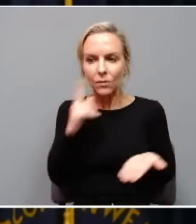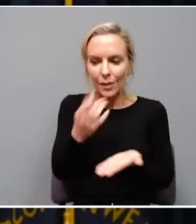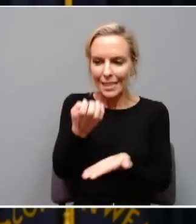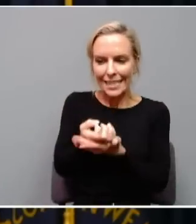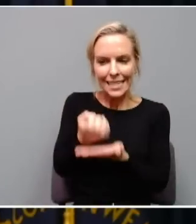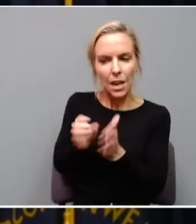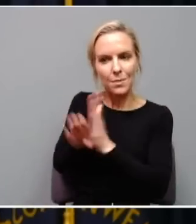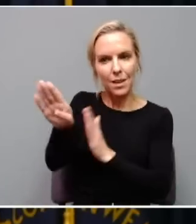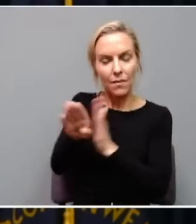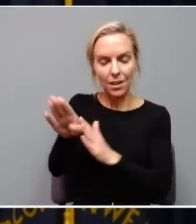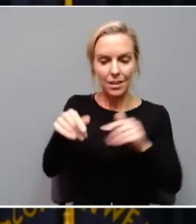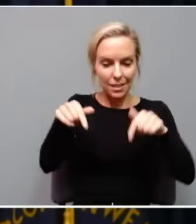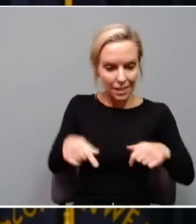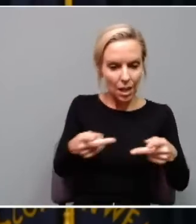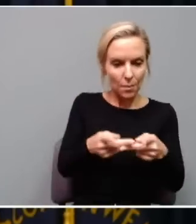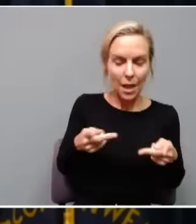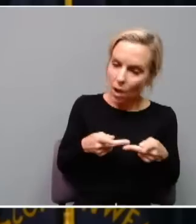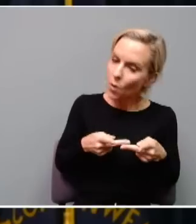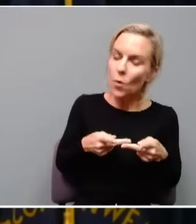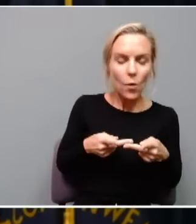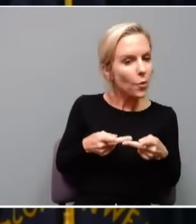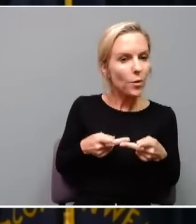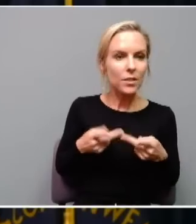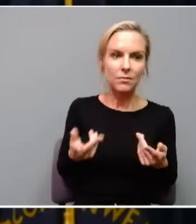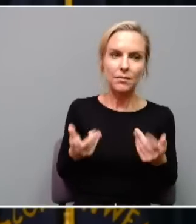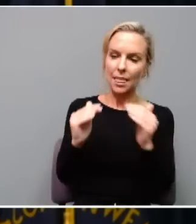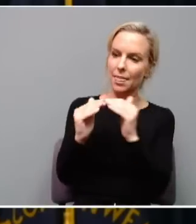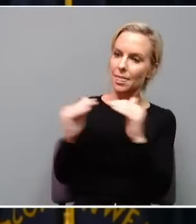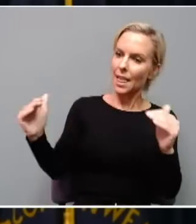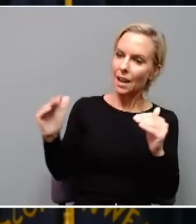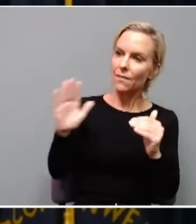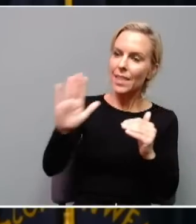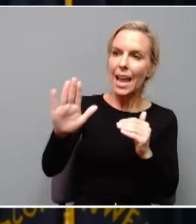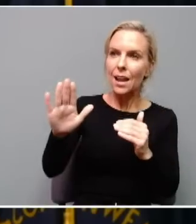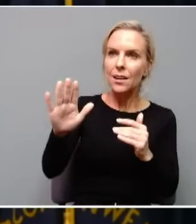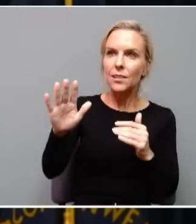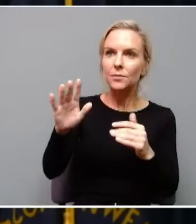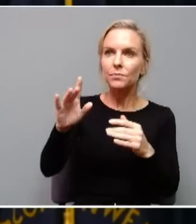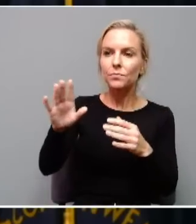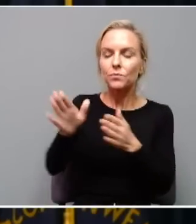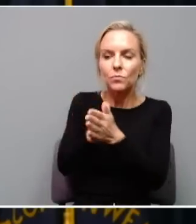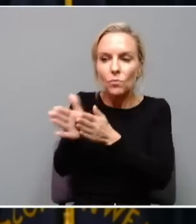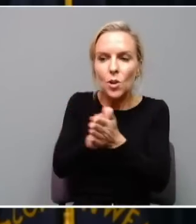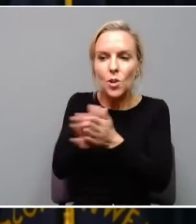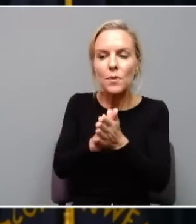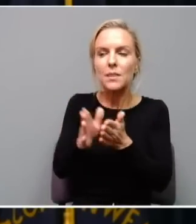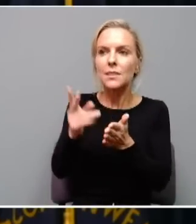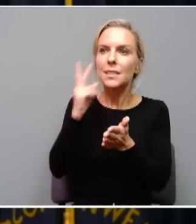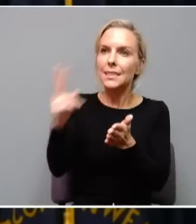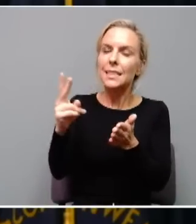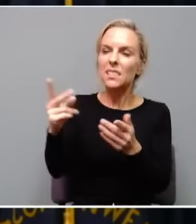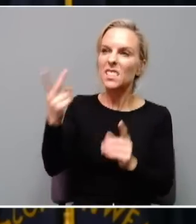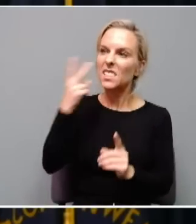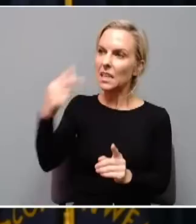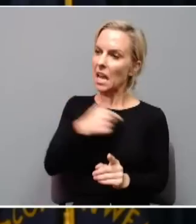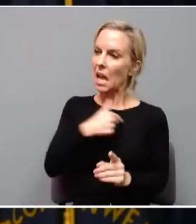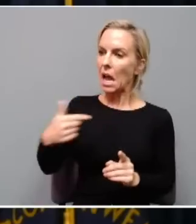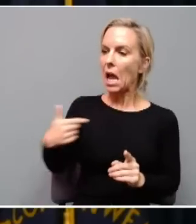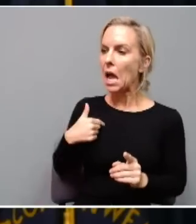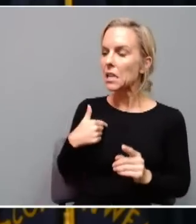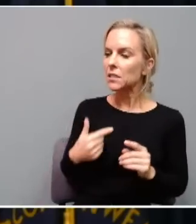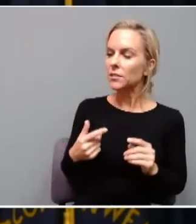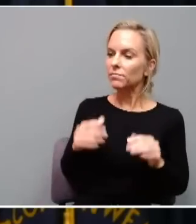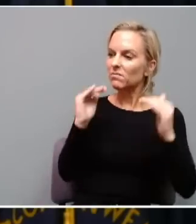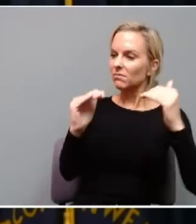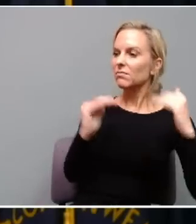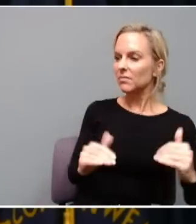place and on the cusp of the level of prosperity where no one will ever see us as a flyover state ever again.